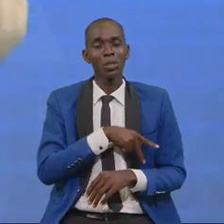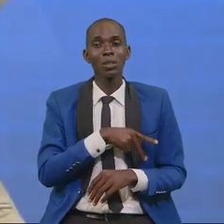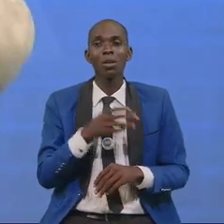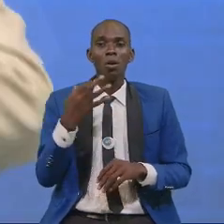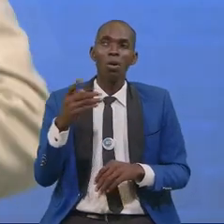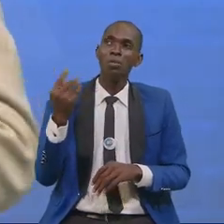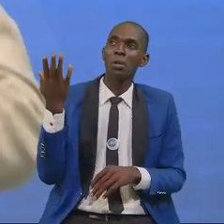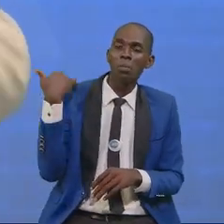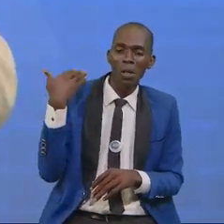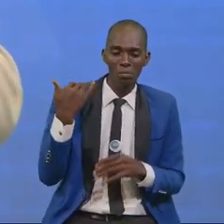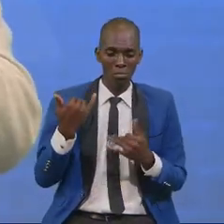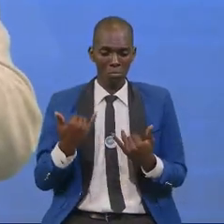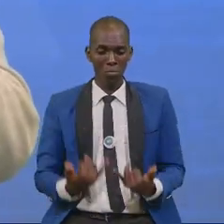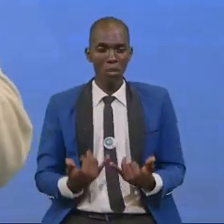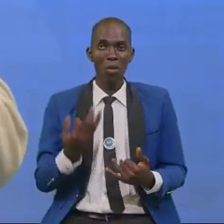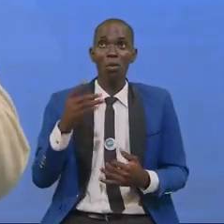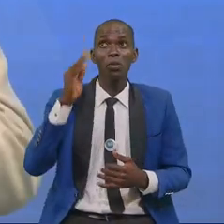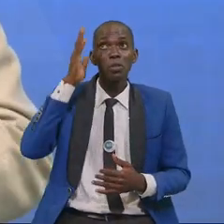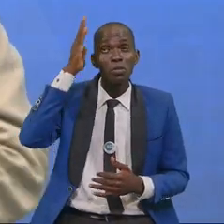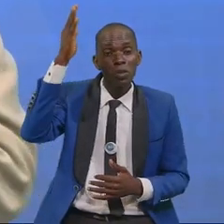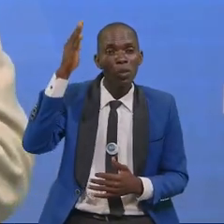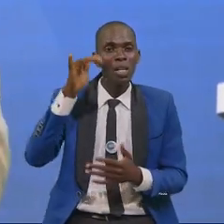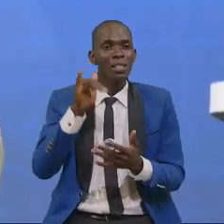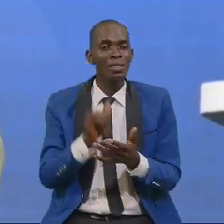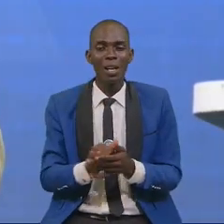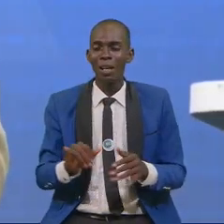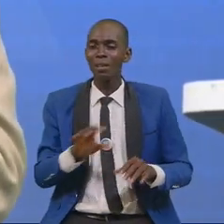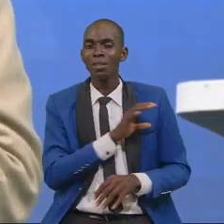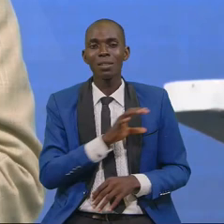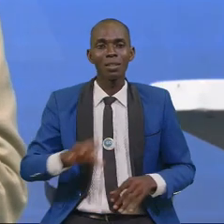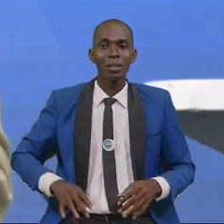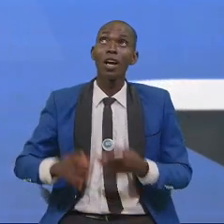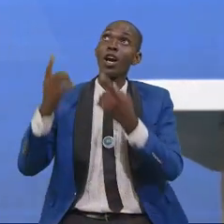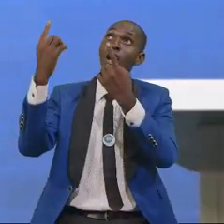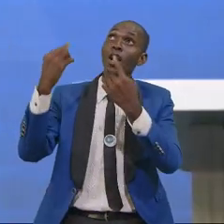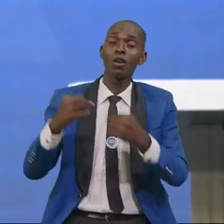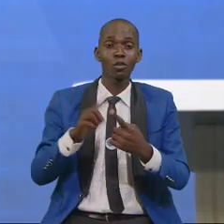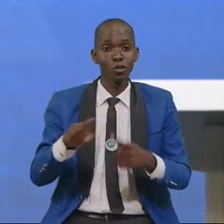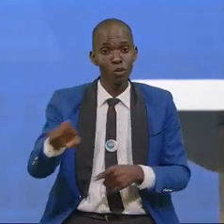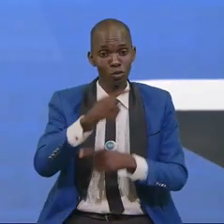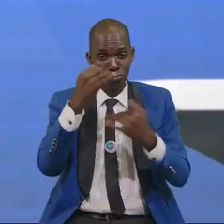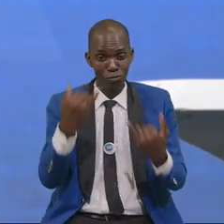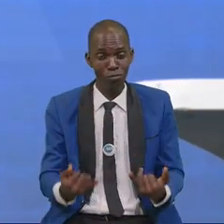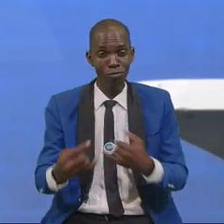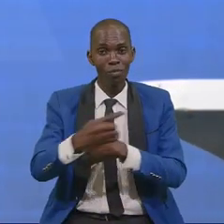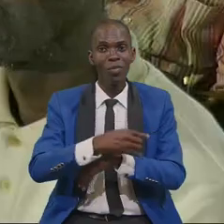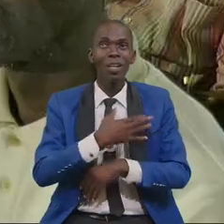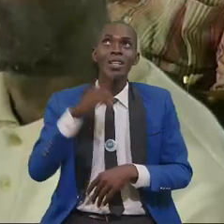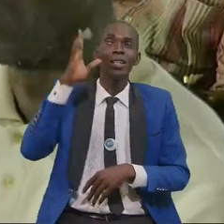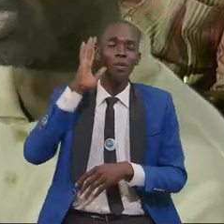of the present, of the future, that Christ comes to you today and he will save